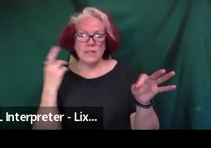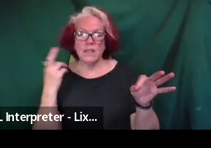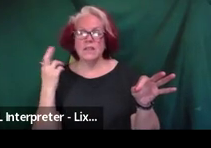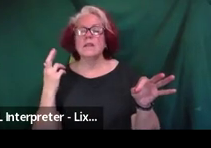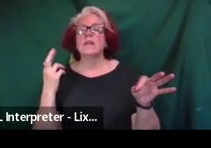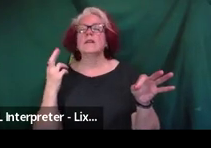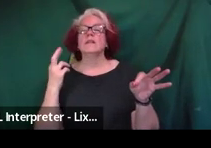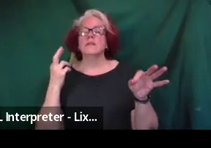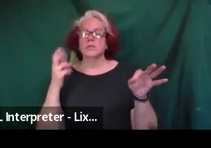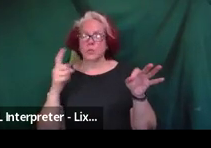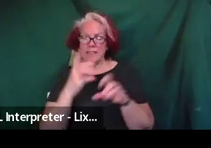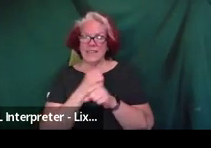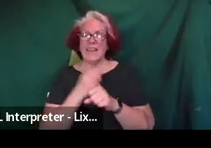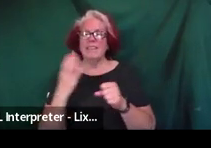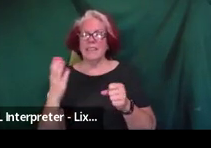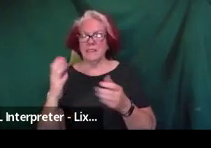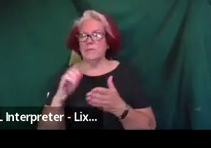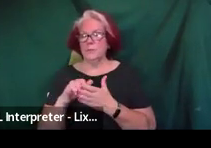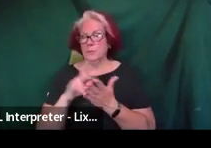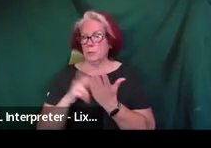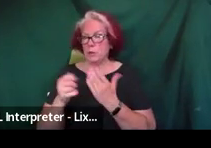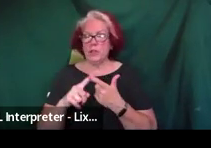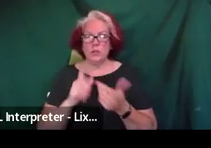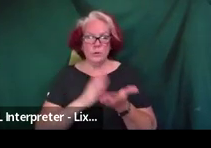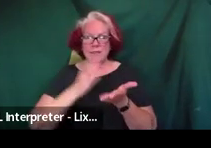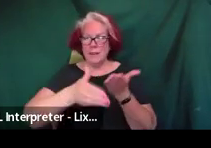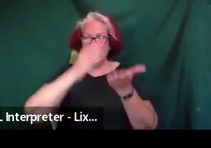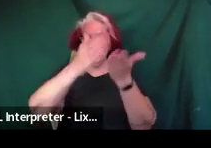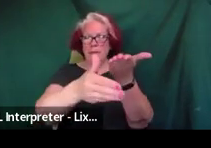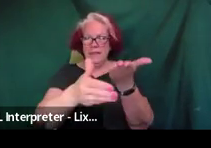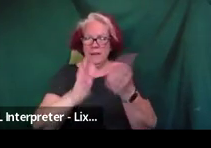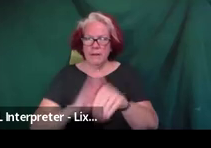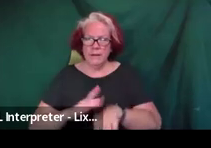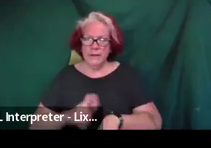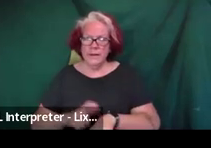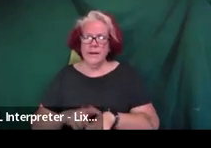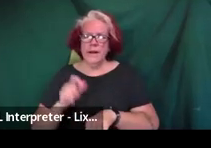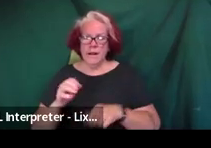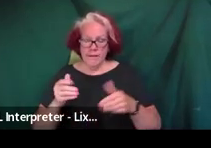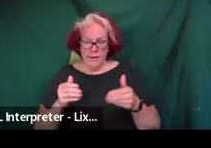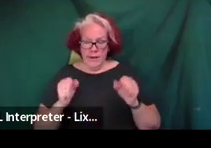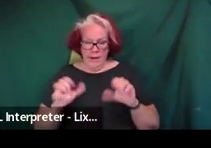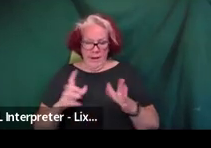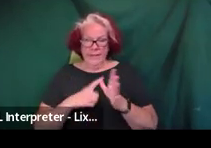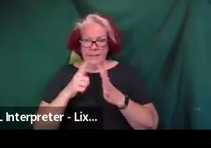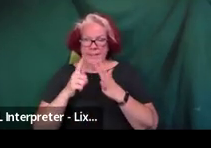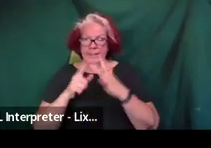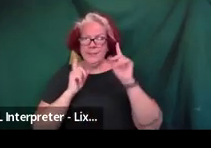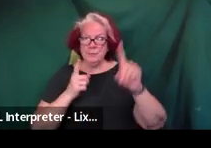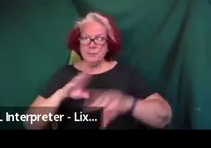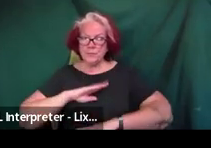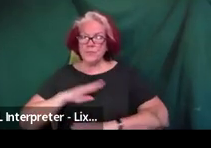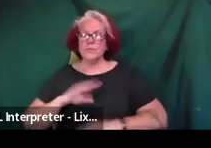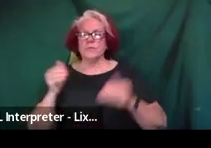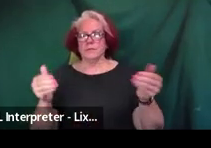certain aspects of the project over the finish line. And as long as we're able to do that, we will continue to move forward with this project. The other thing